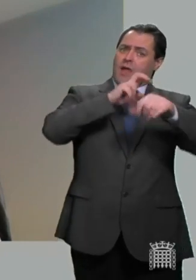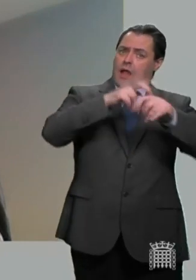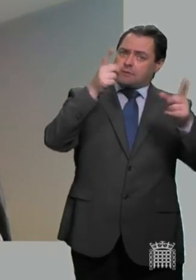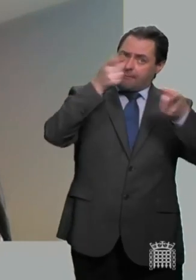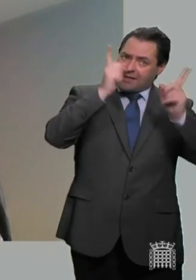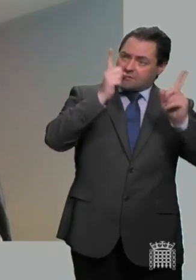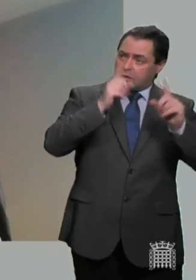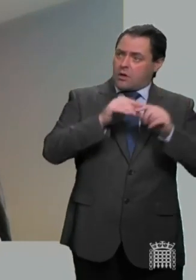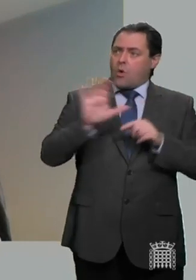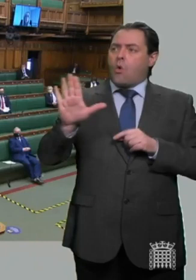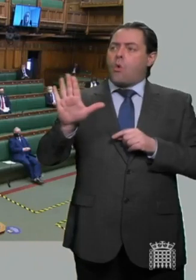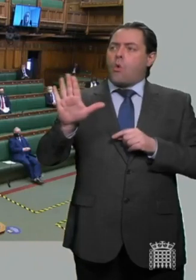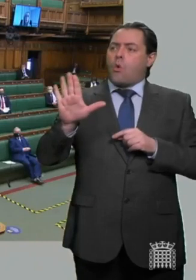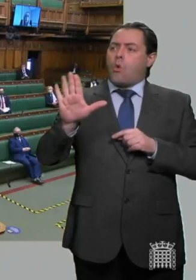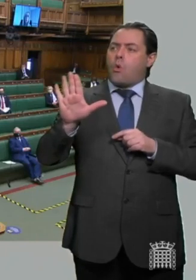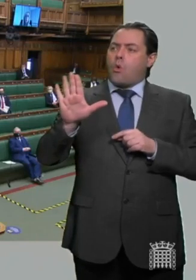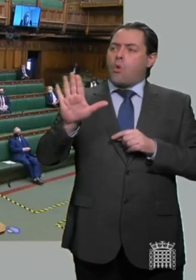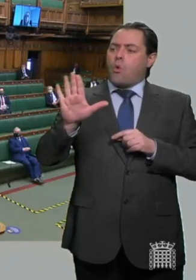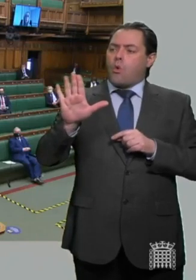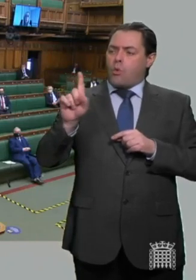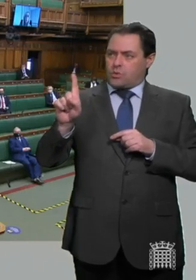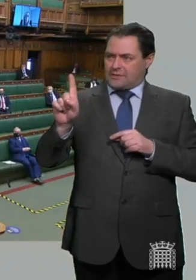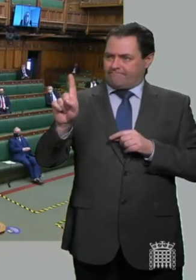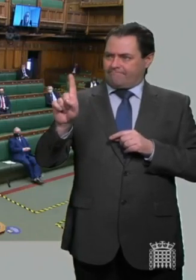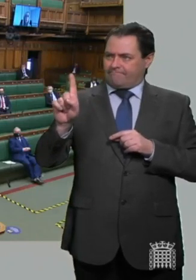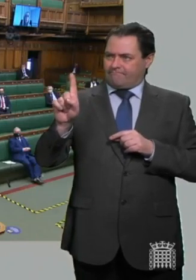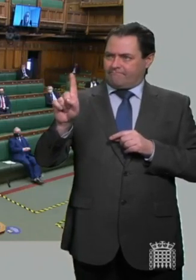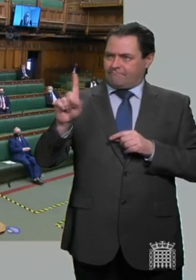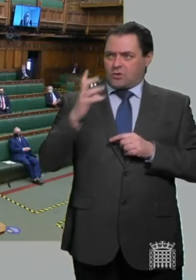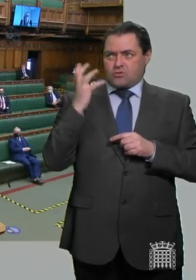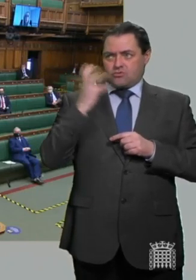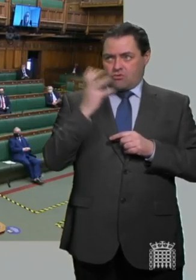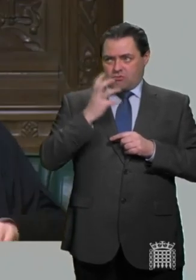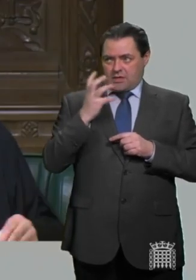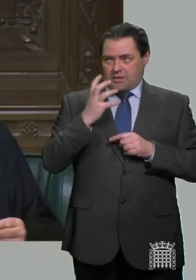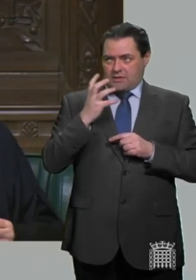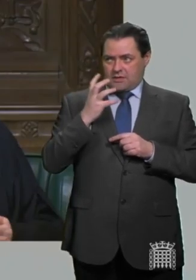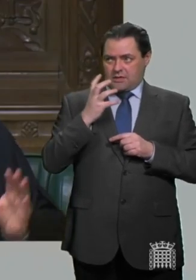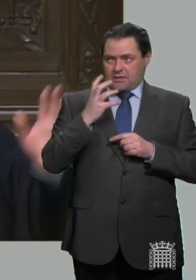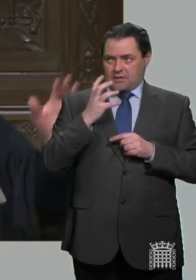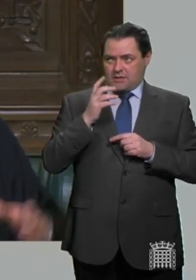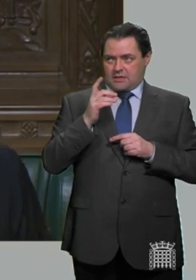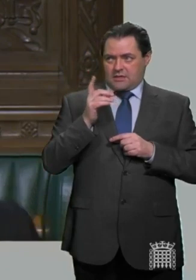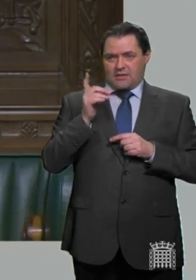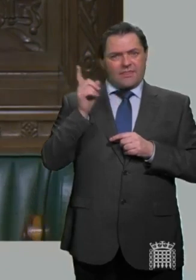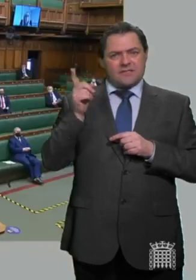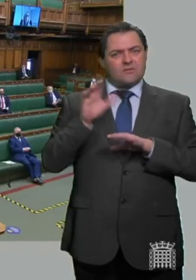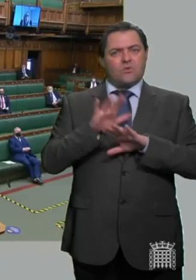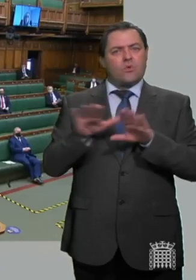can... Order. Order. Order. Unfortunately, I'm not responsible and you is not something that we should be using.